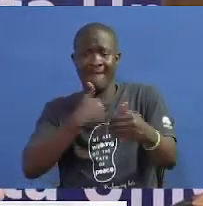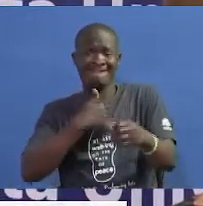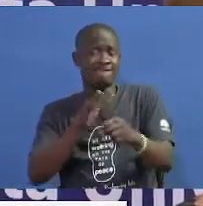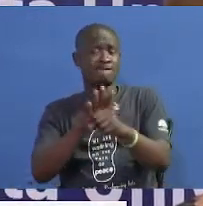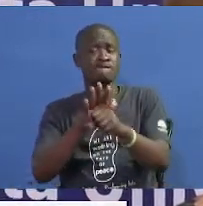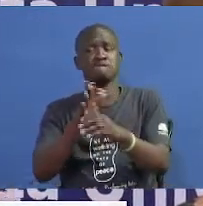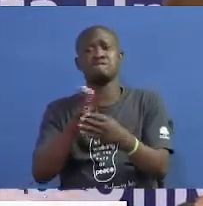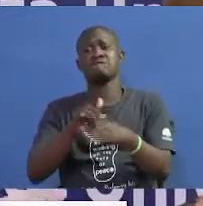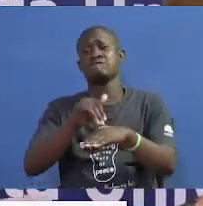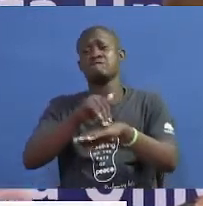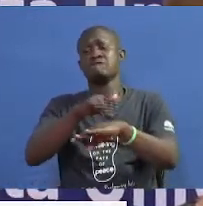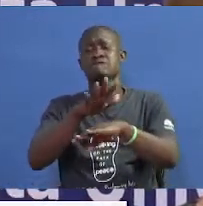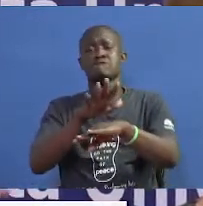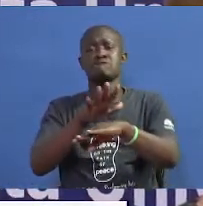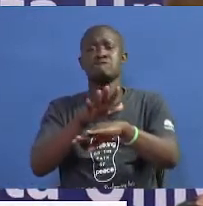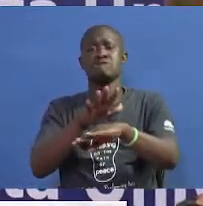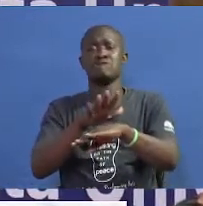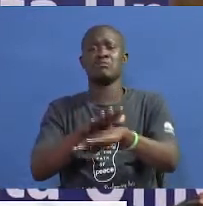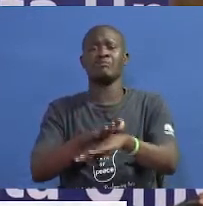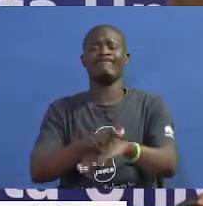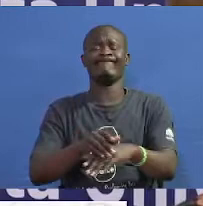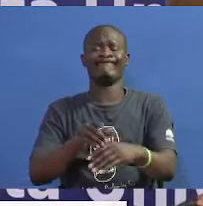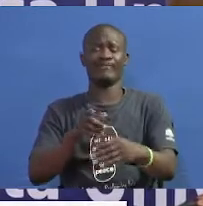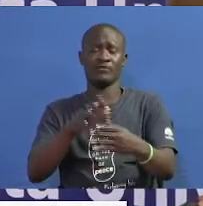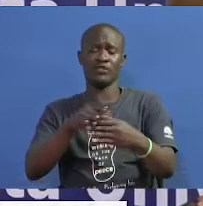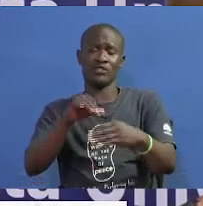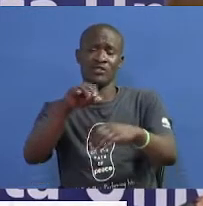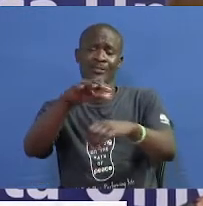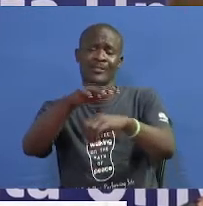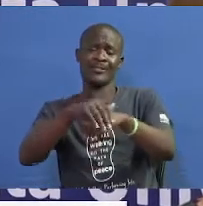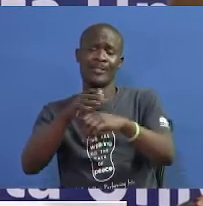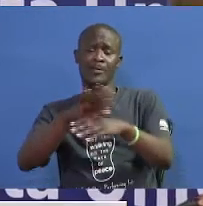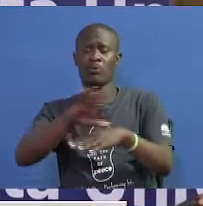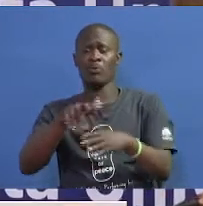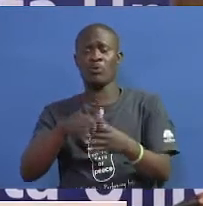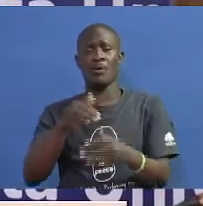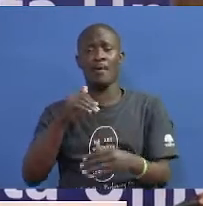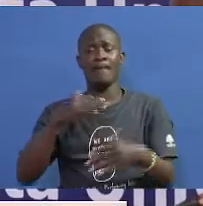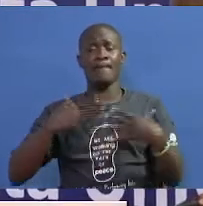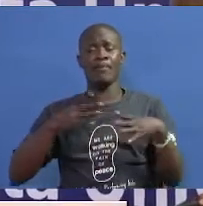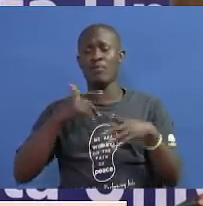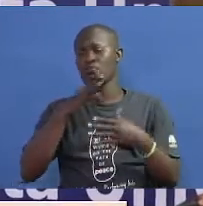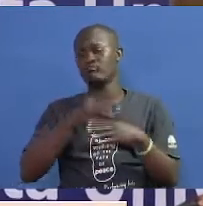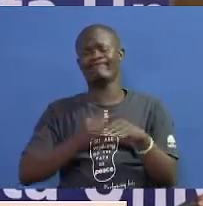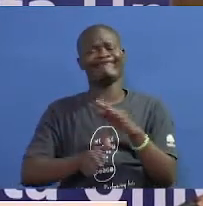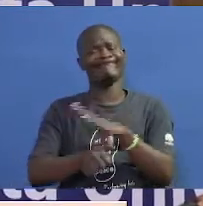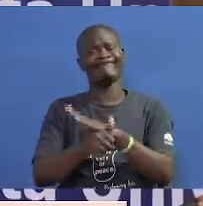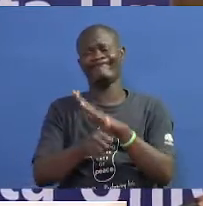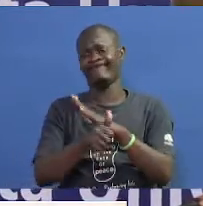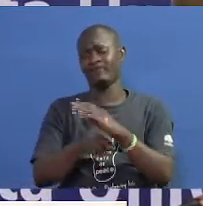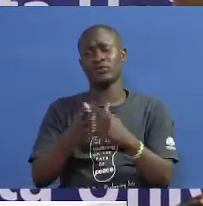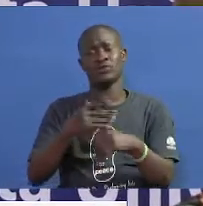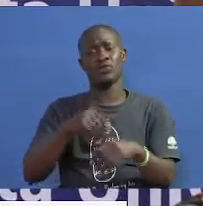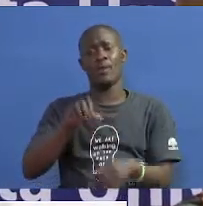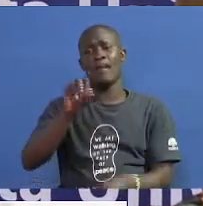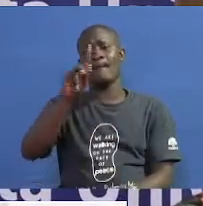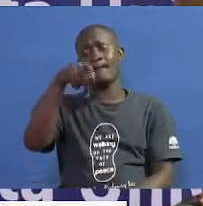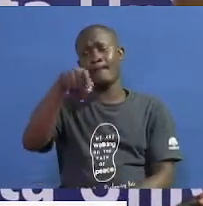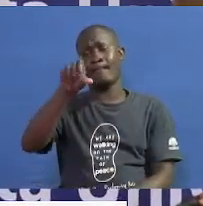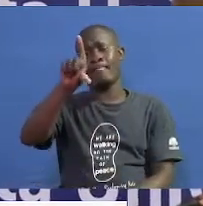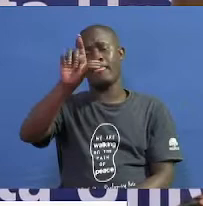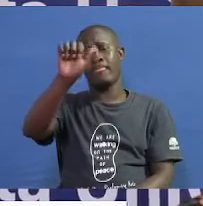an early upstream diagnosis and picking out some of those people who are going to be high risk, placenta